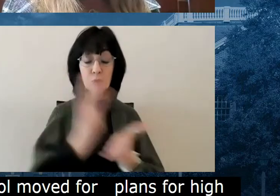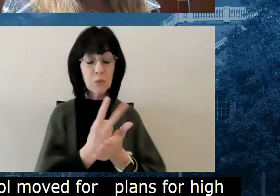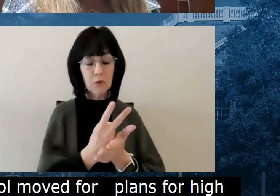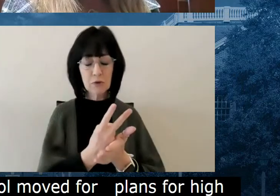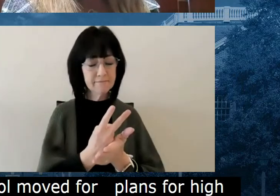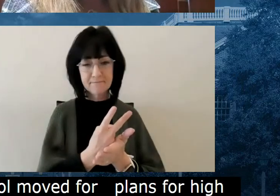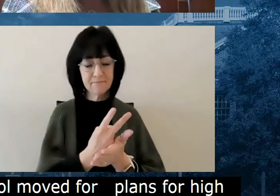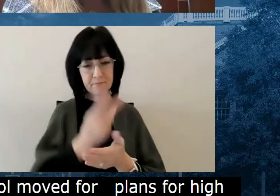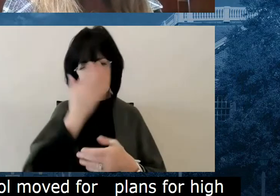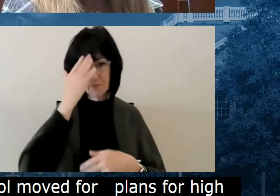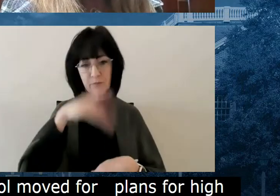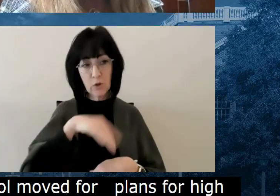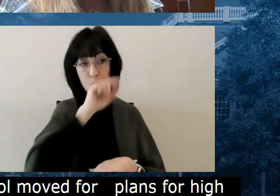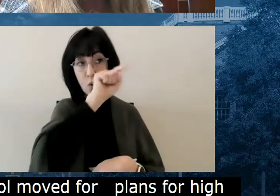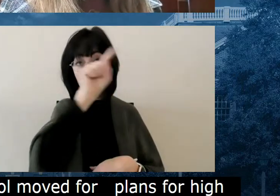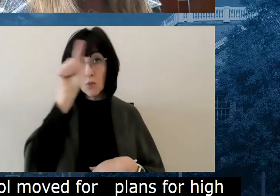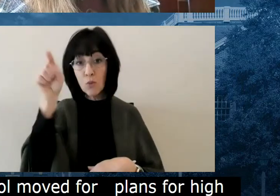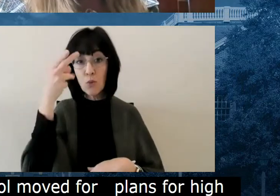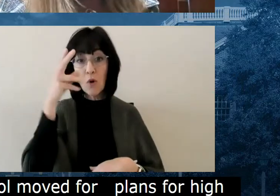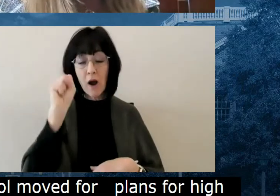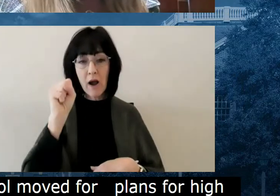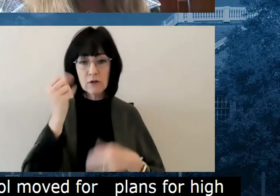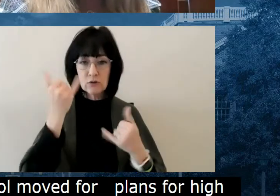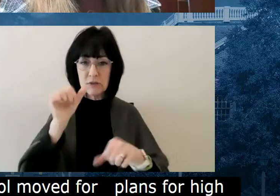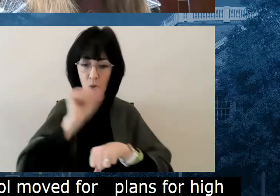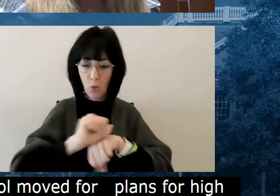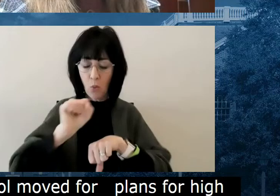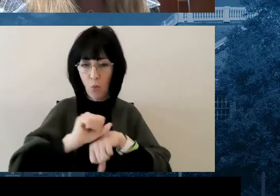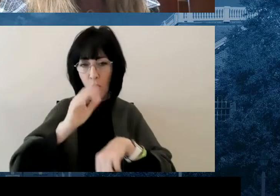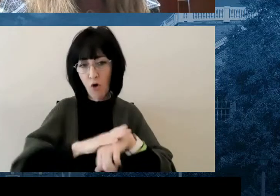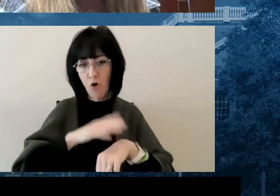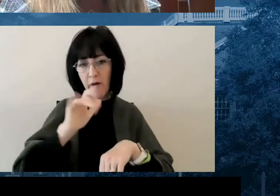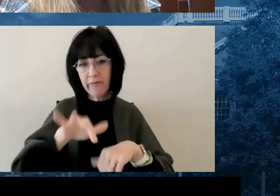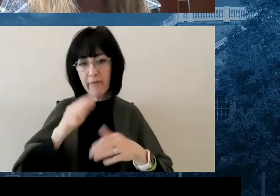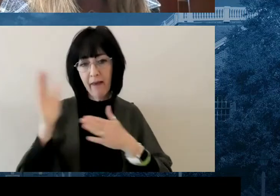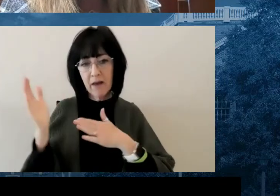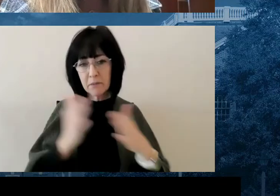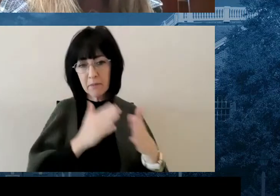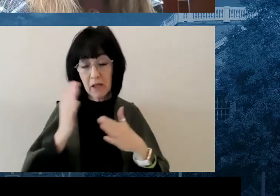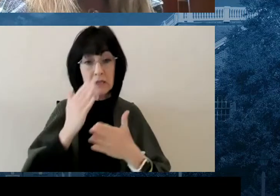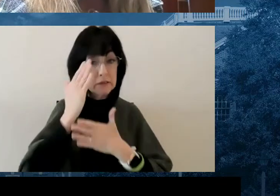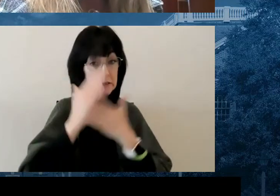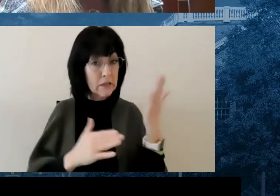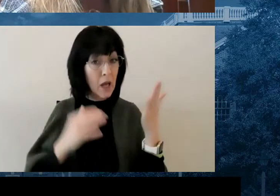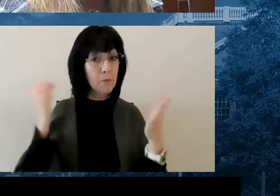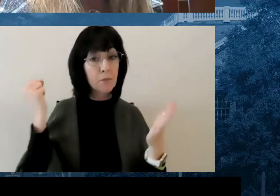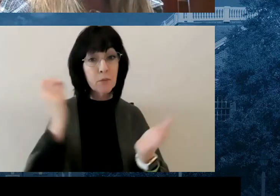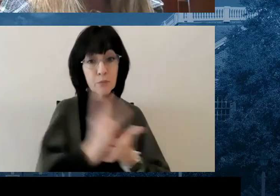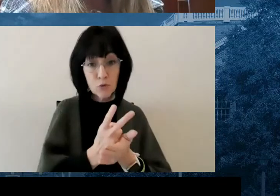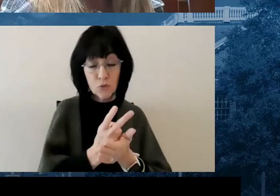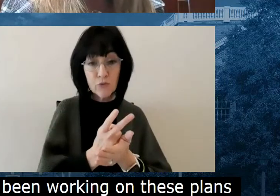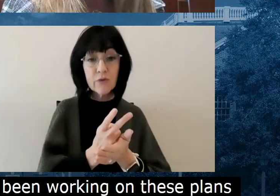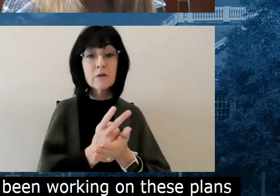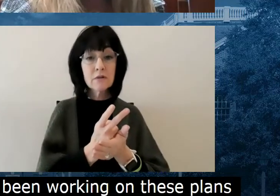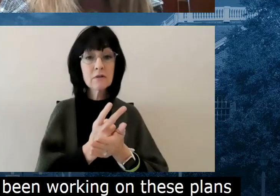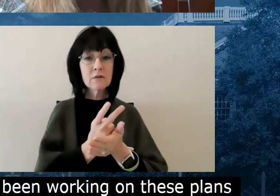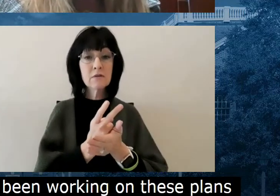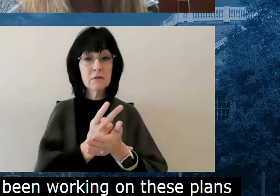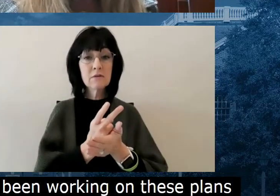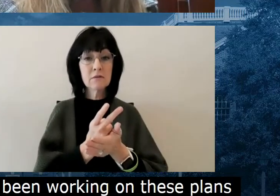plans for quite some time. I know that some have been approved, but